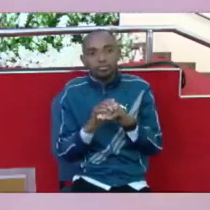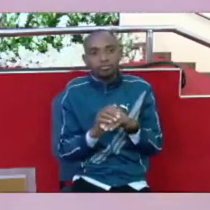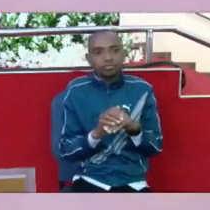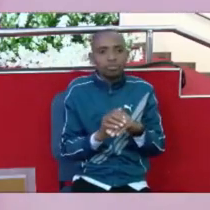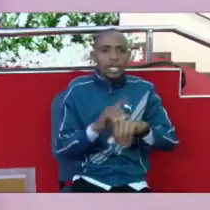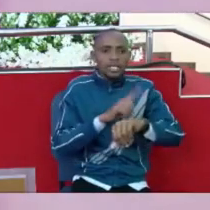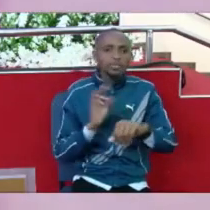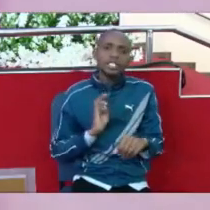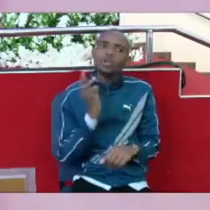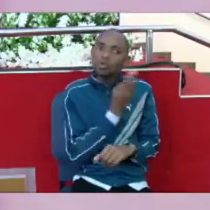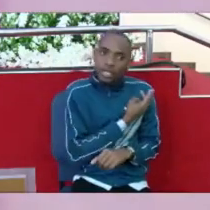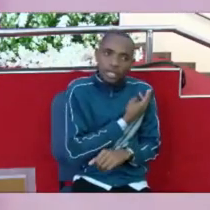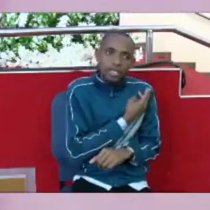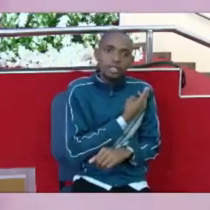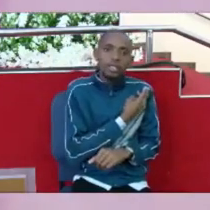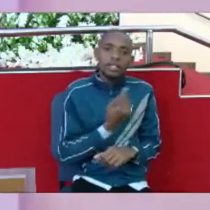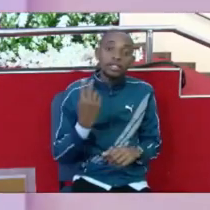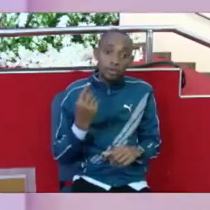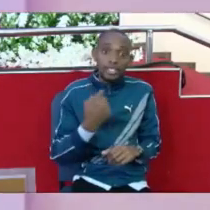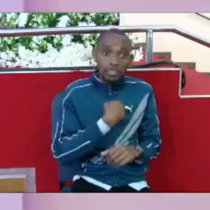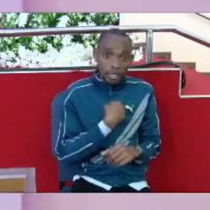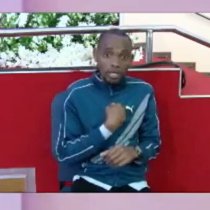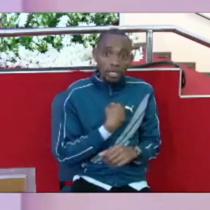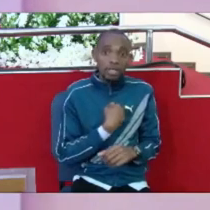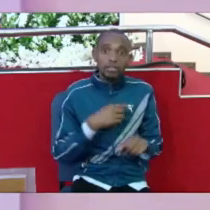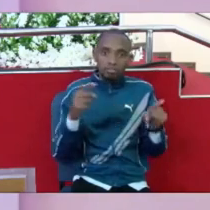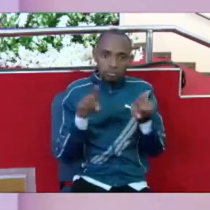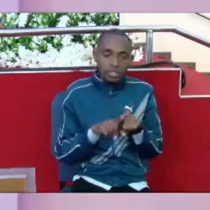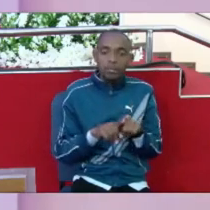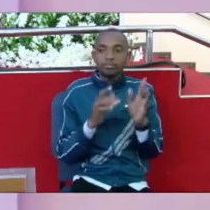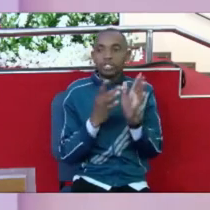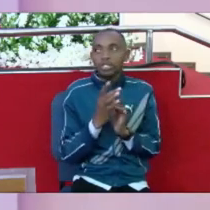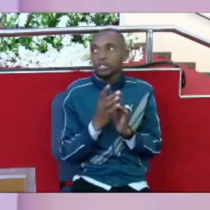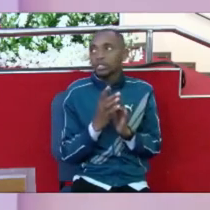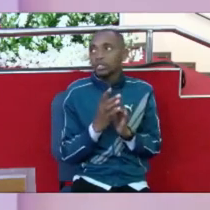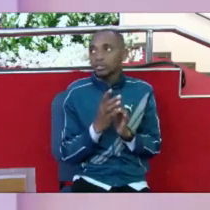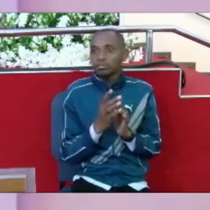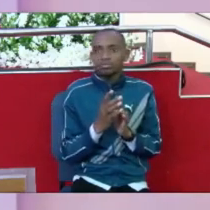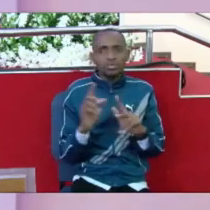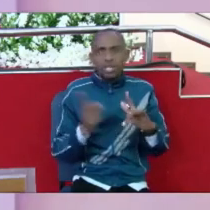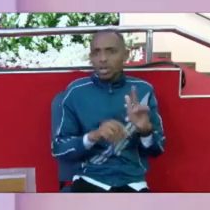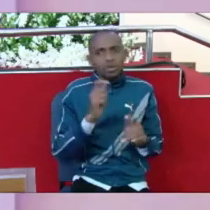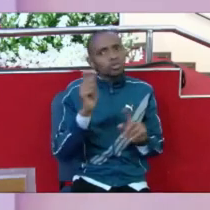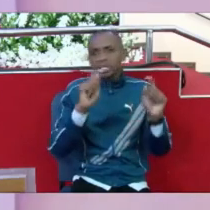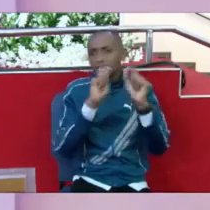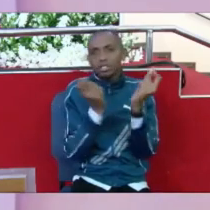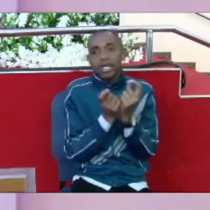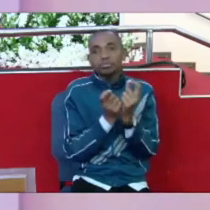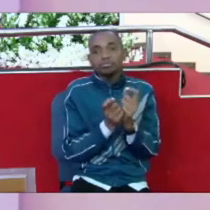we, it is me and Jesus. Not me and my tribe. It is